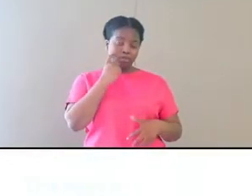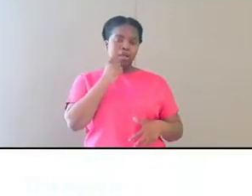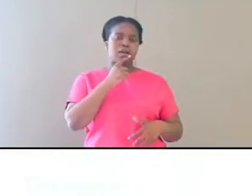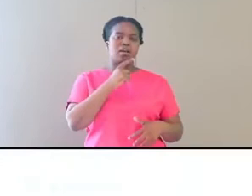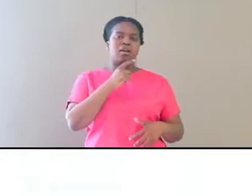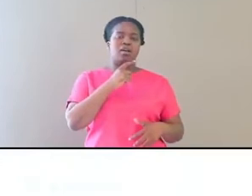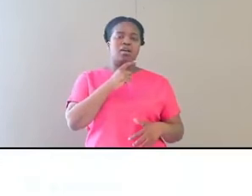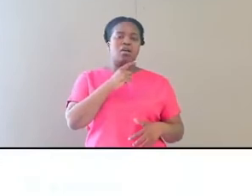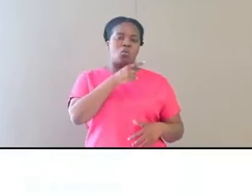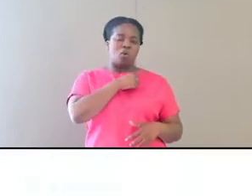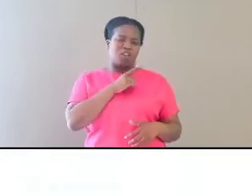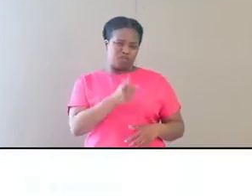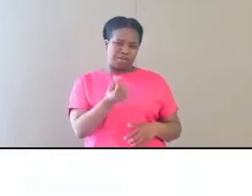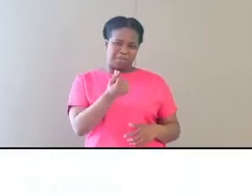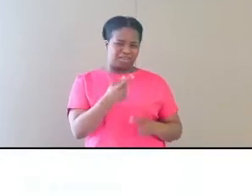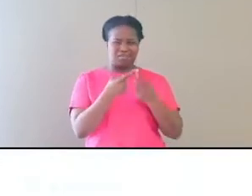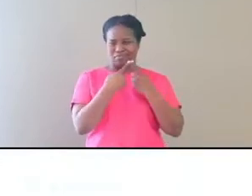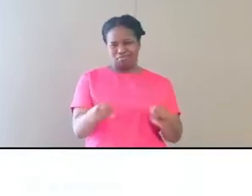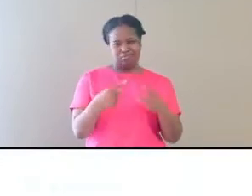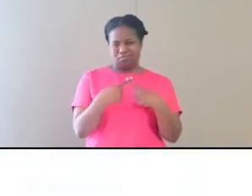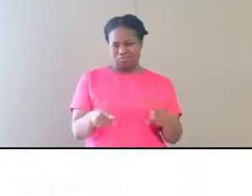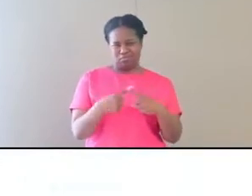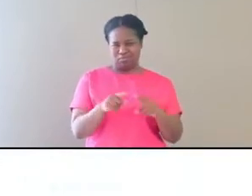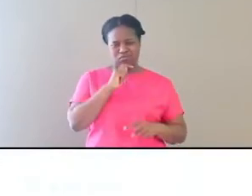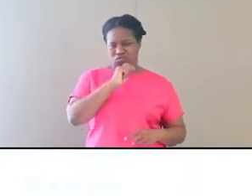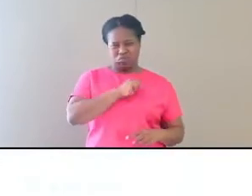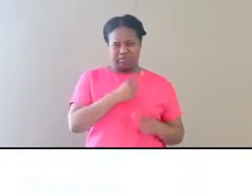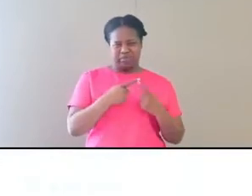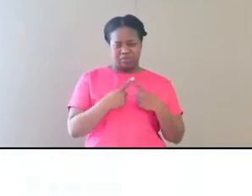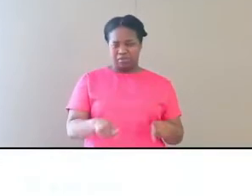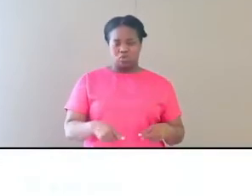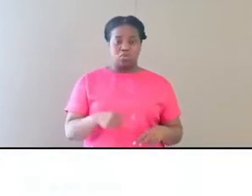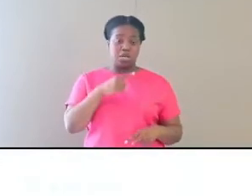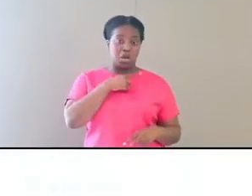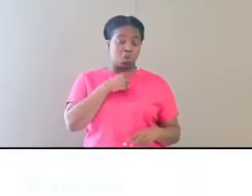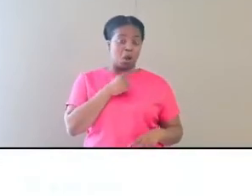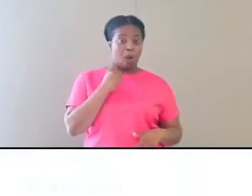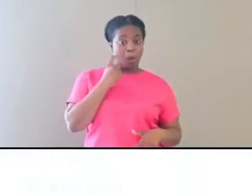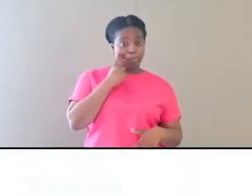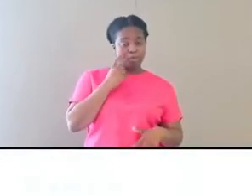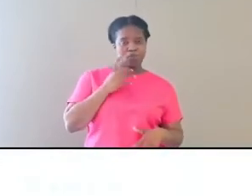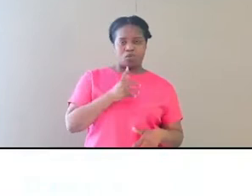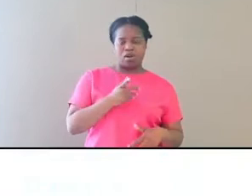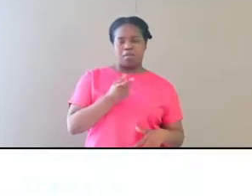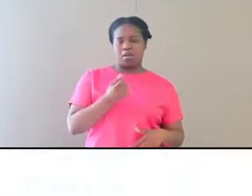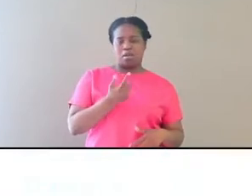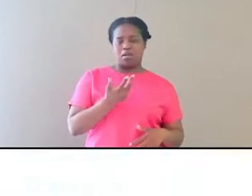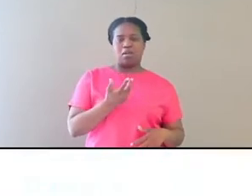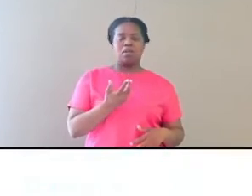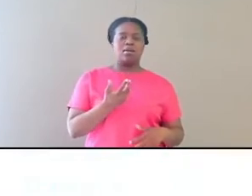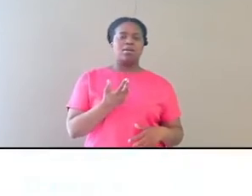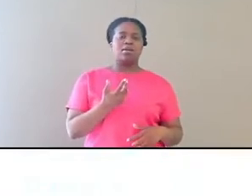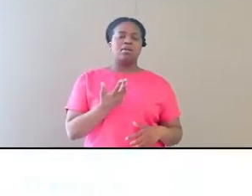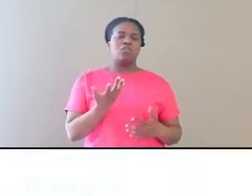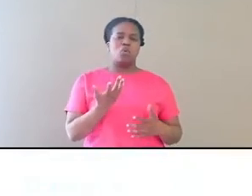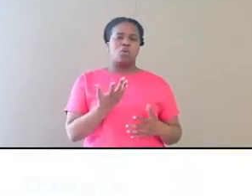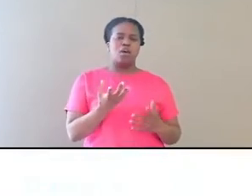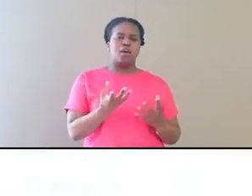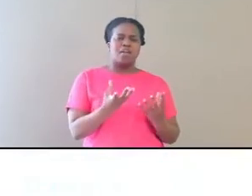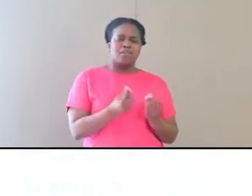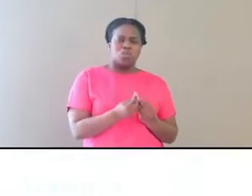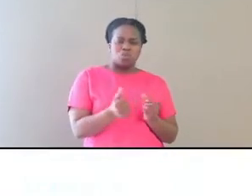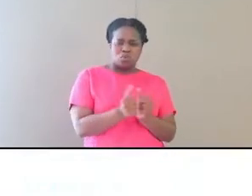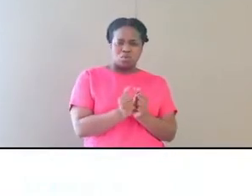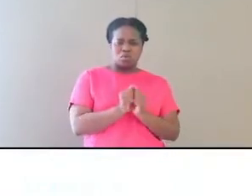Then protective effects for teens as well in adolescence, so delayed sexual onset, fewer partners. This has come out of the